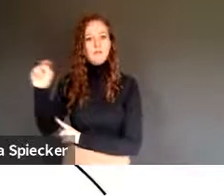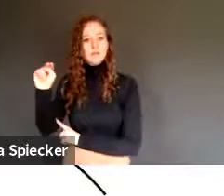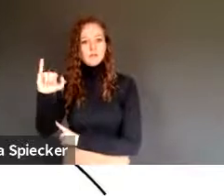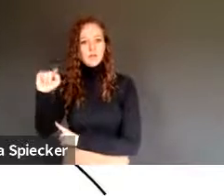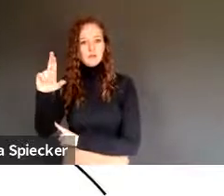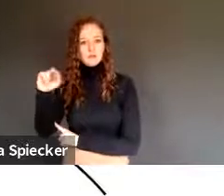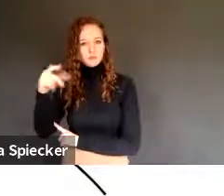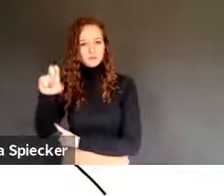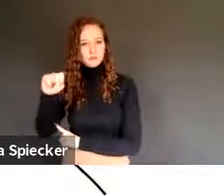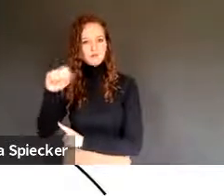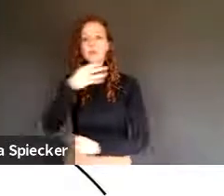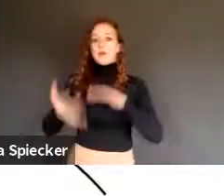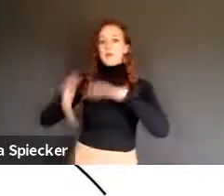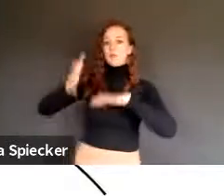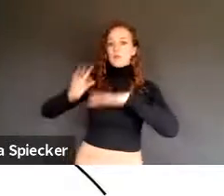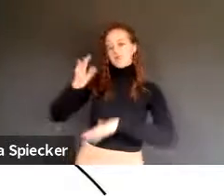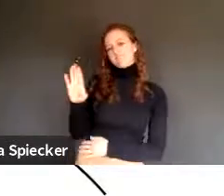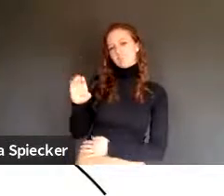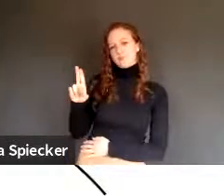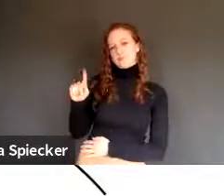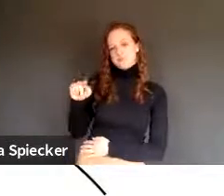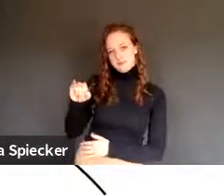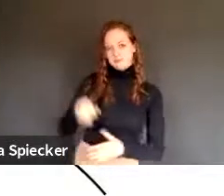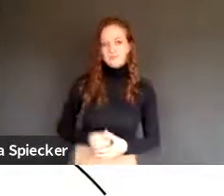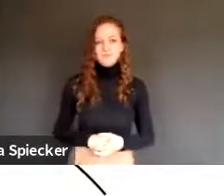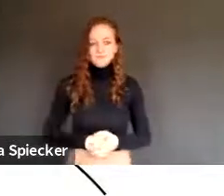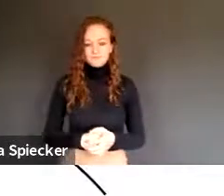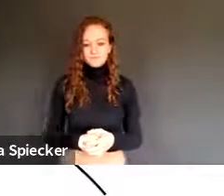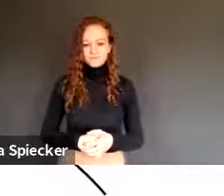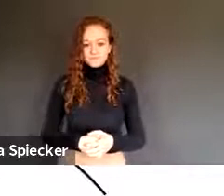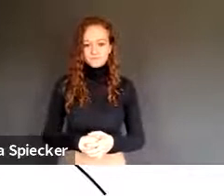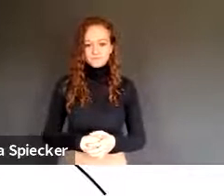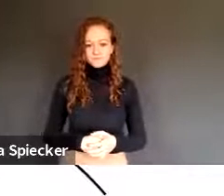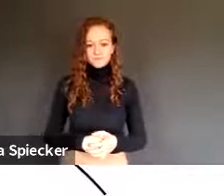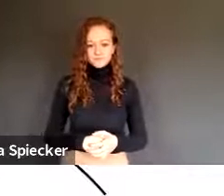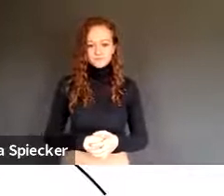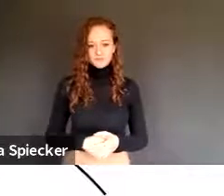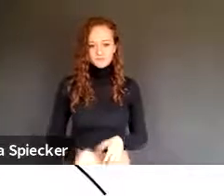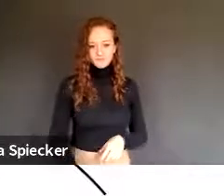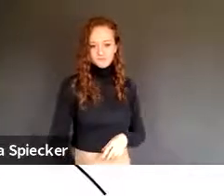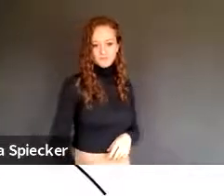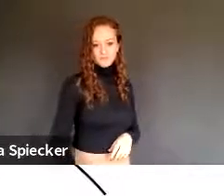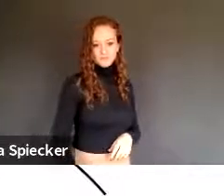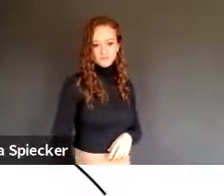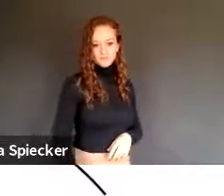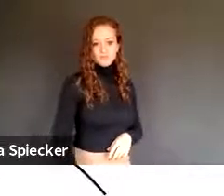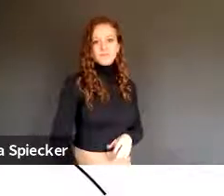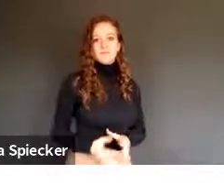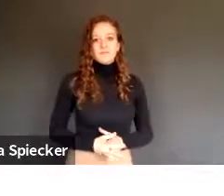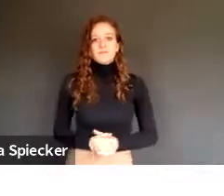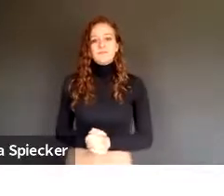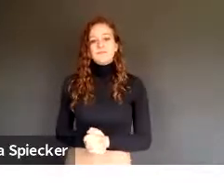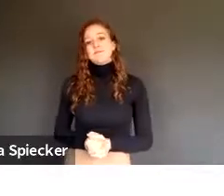positively correlated with nutrients, the DIN, or dissolved inorganic nitrogen metric, as well as upwelling given with the beauty